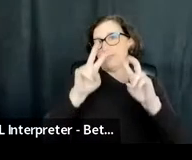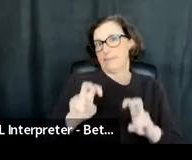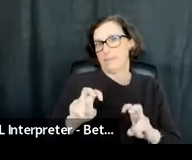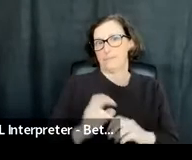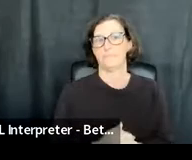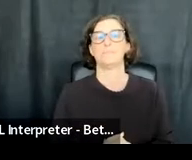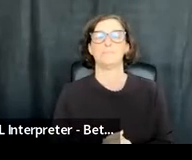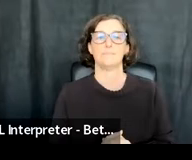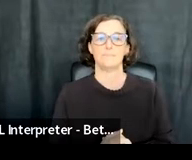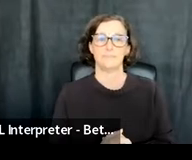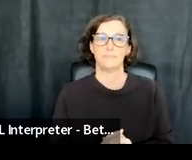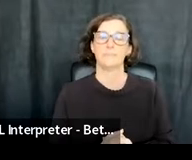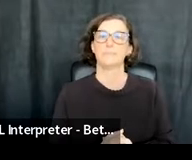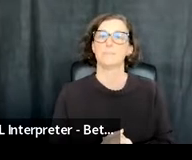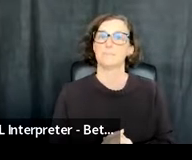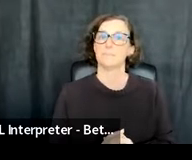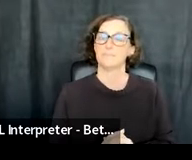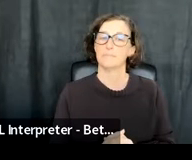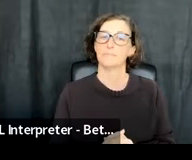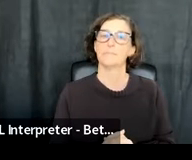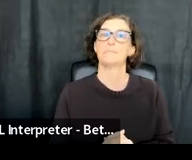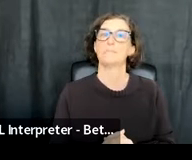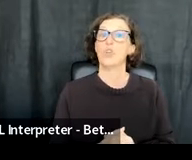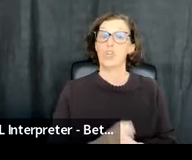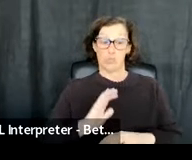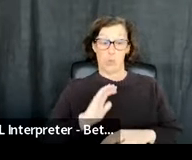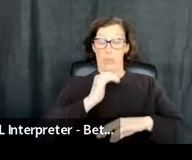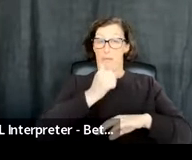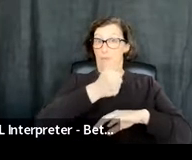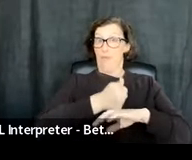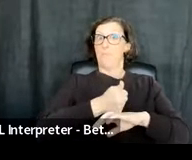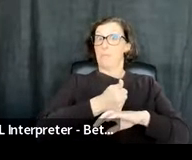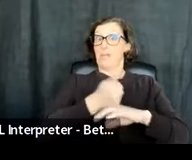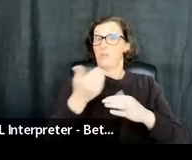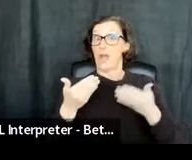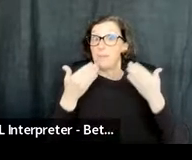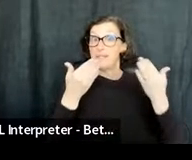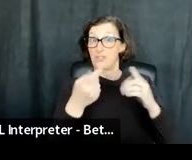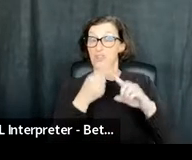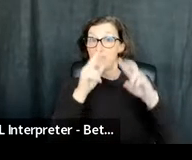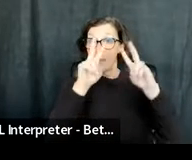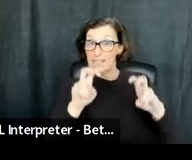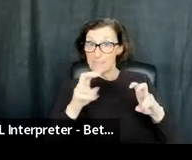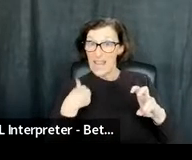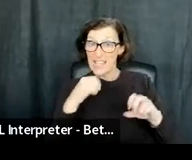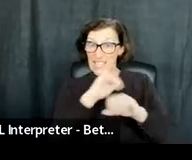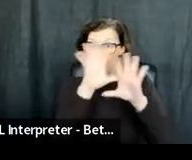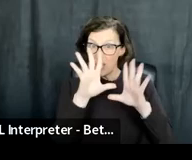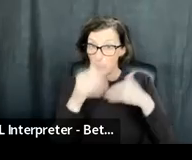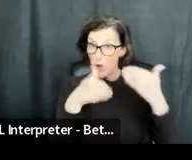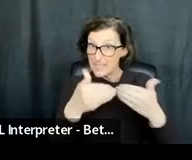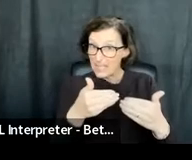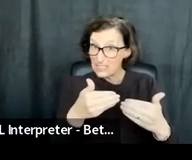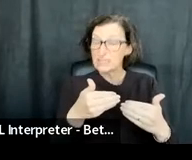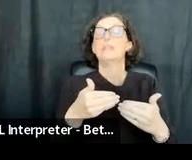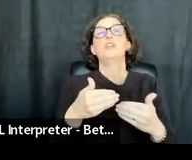And then is there a clear process around implementing those recommendations? So if the AT assessment comes up with recommendations